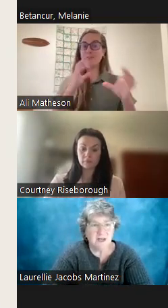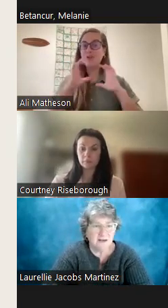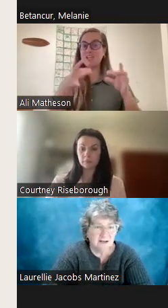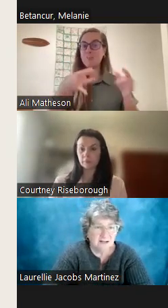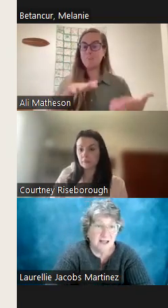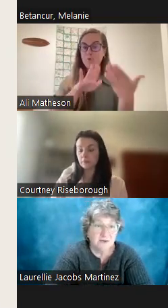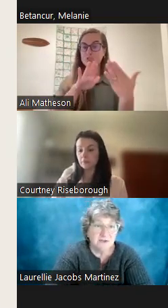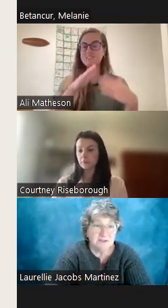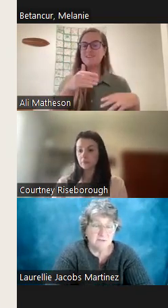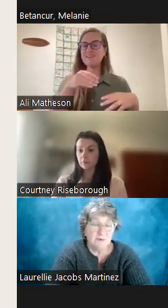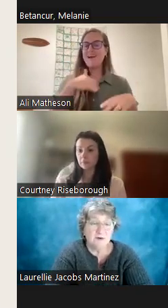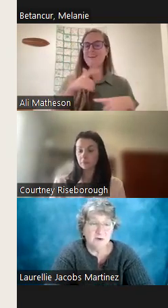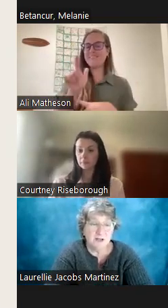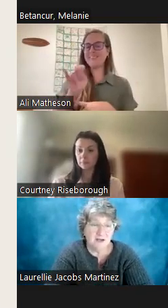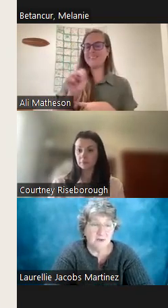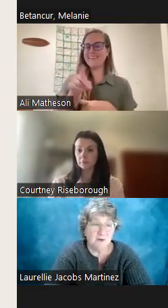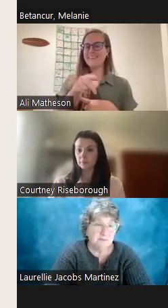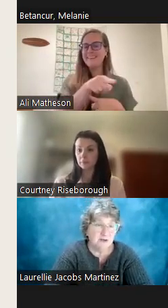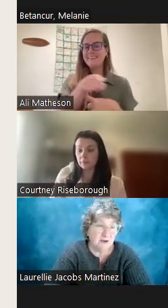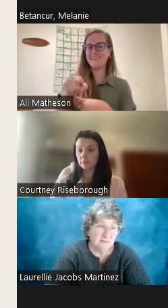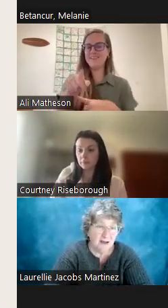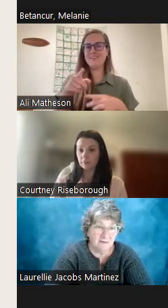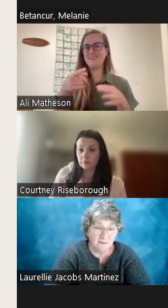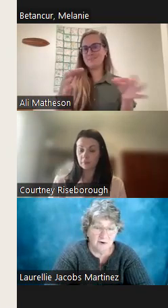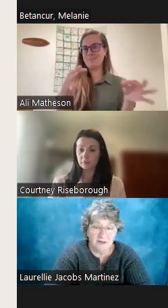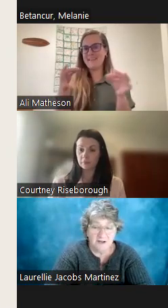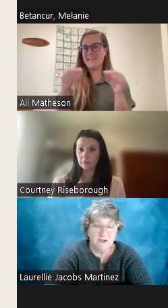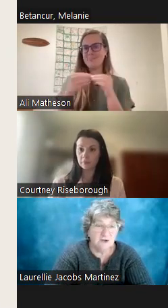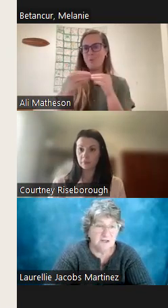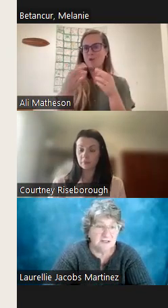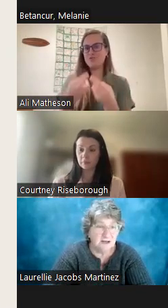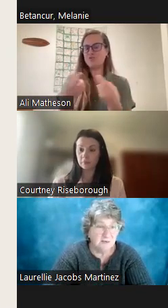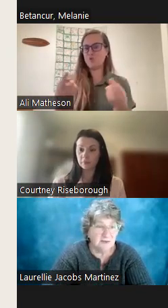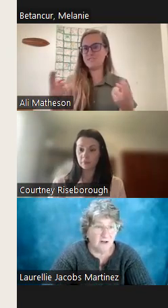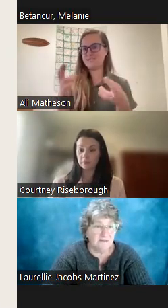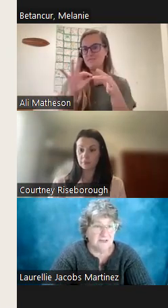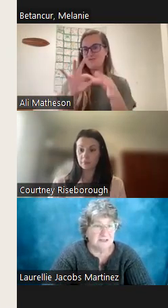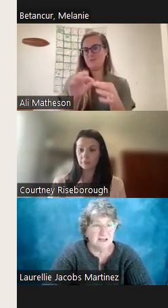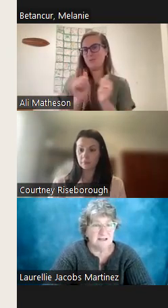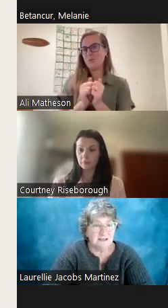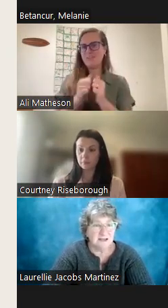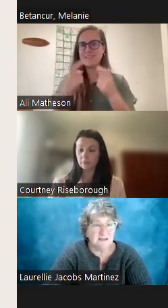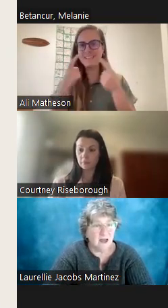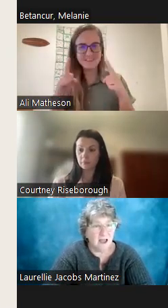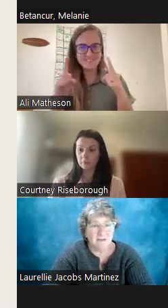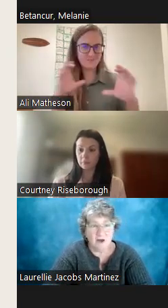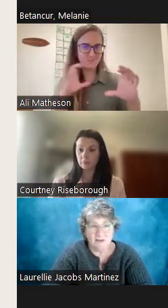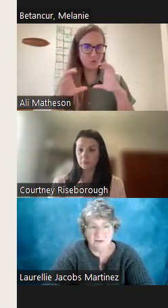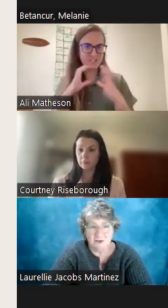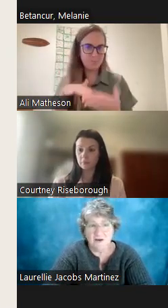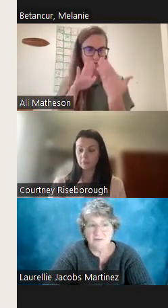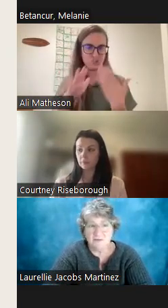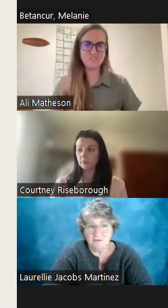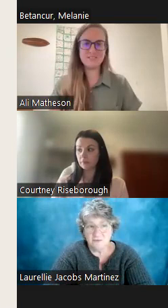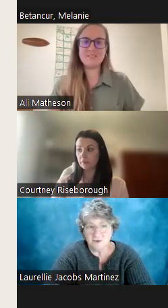make sure that the language is real communication when it's being written back and forth. So you can see with all of these things, there's